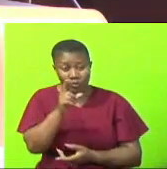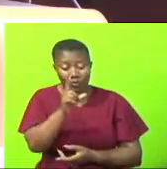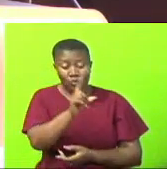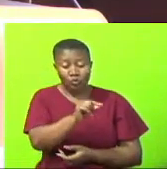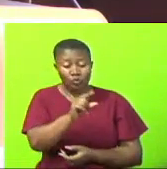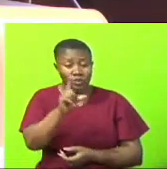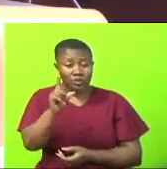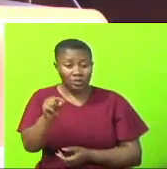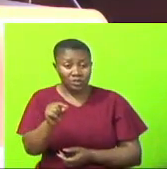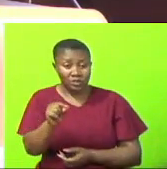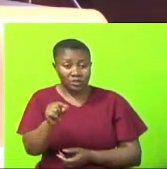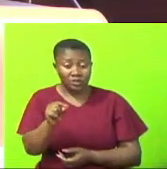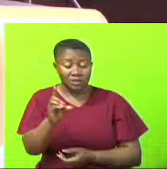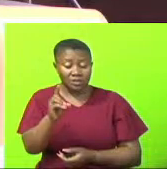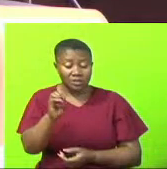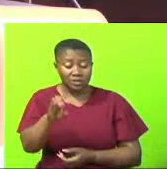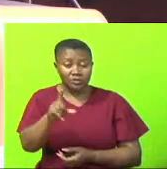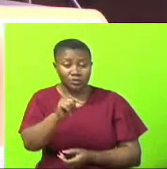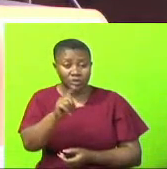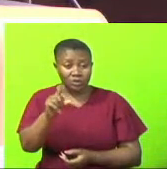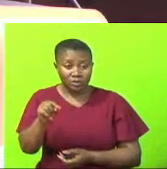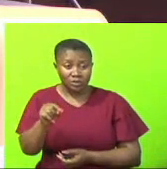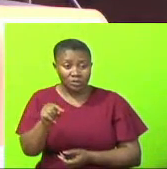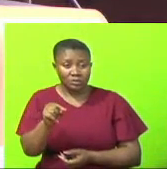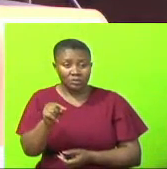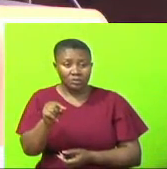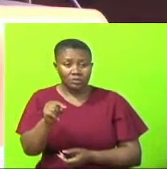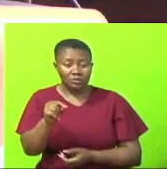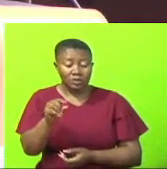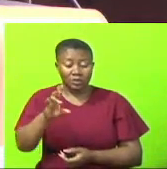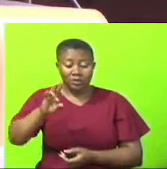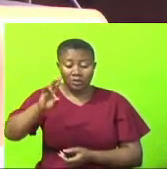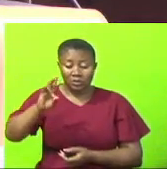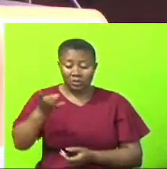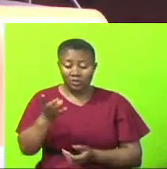Parliament is still in session, till 7th January